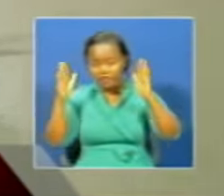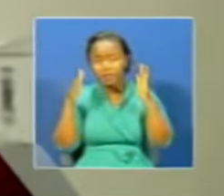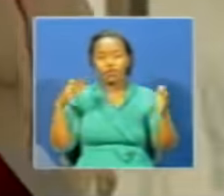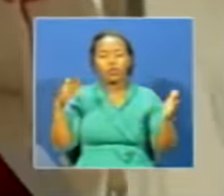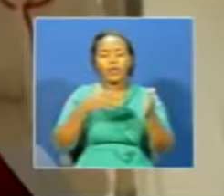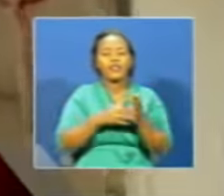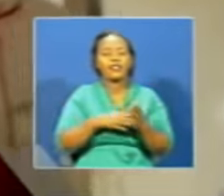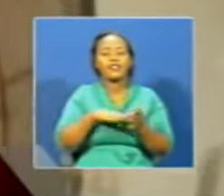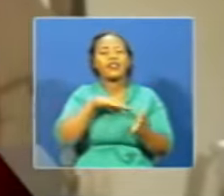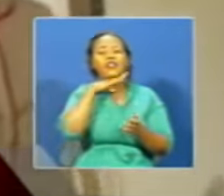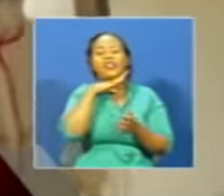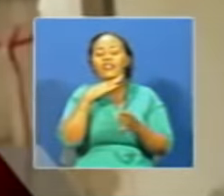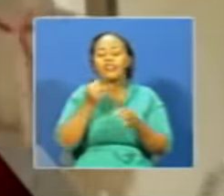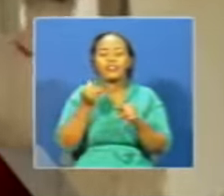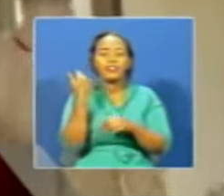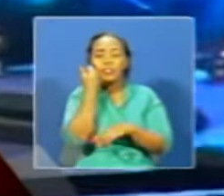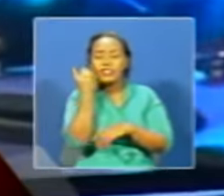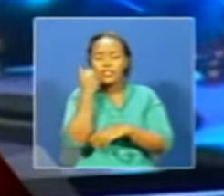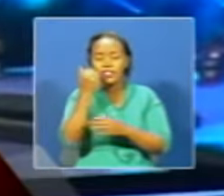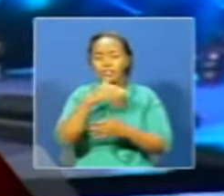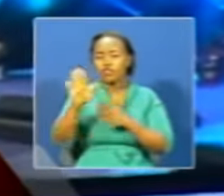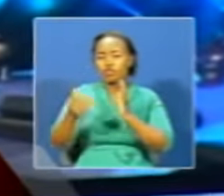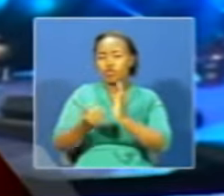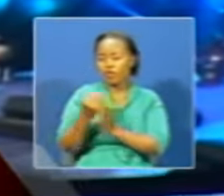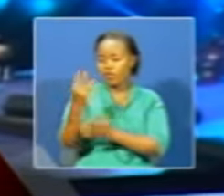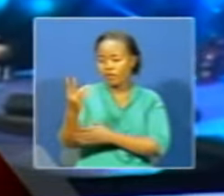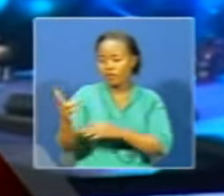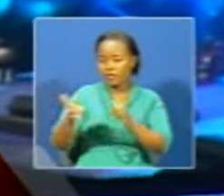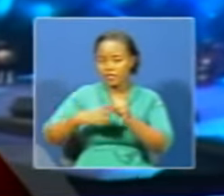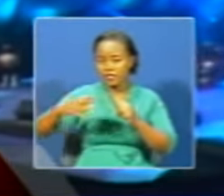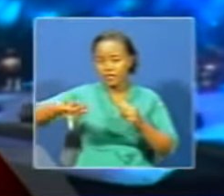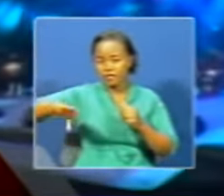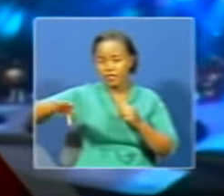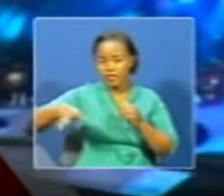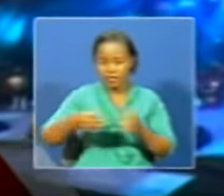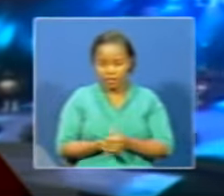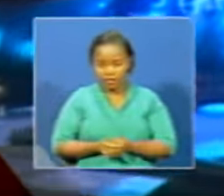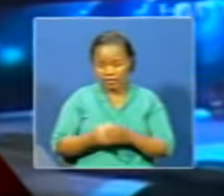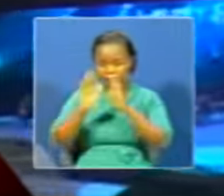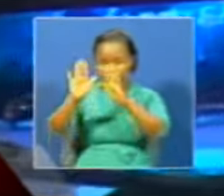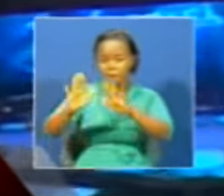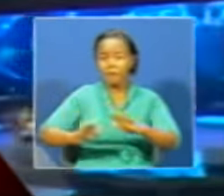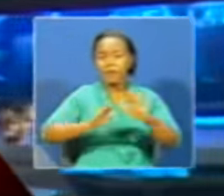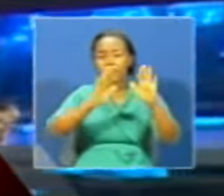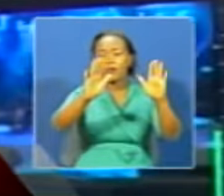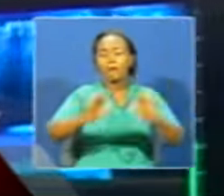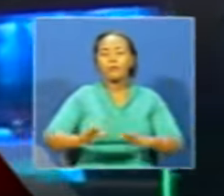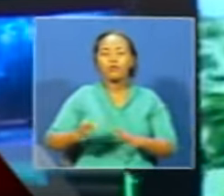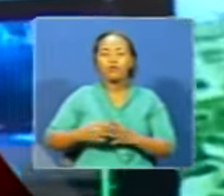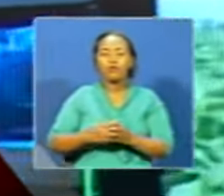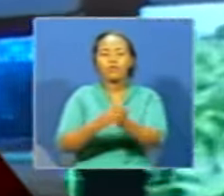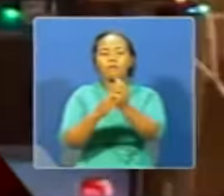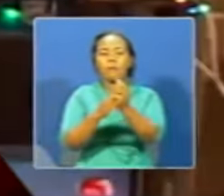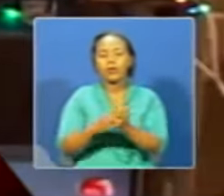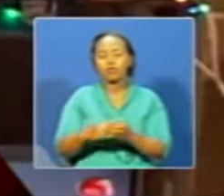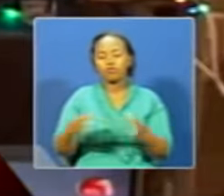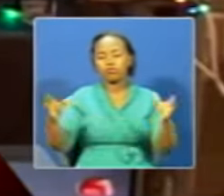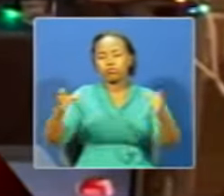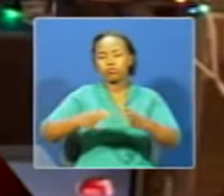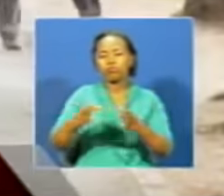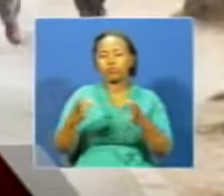in all the 47 counties. The campaign will be spearheaded by the State Department for Broadcasting